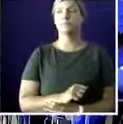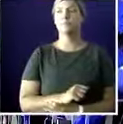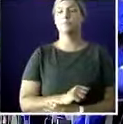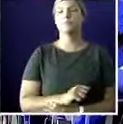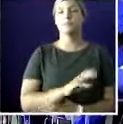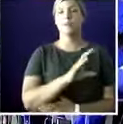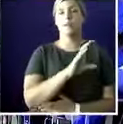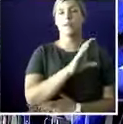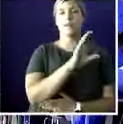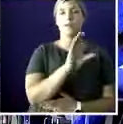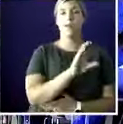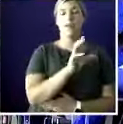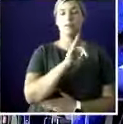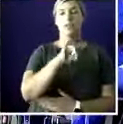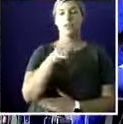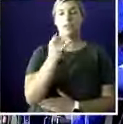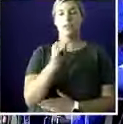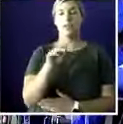Callan Jillian Palmer.